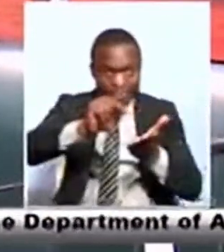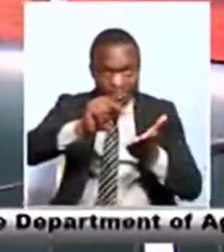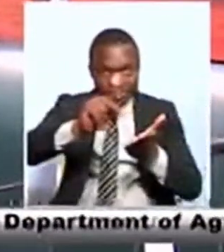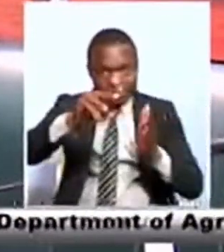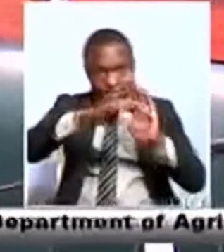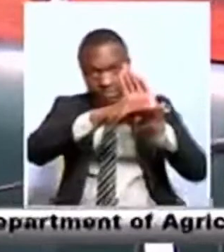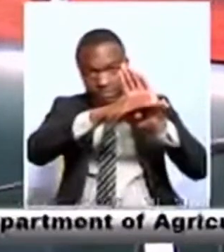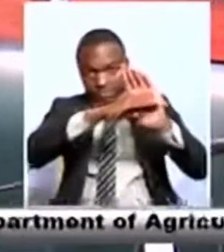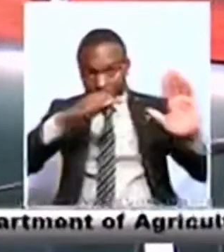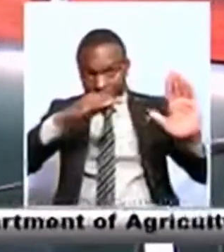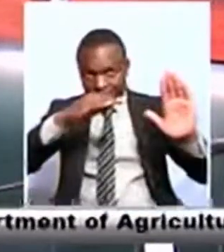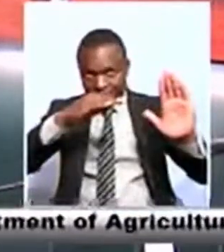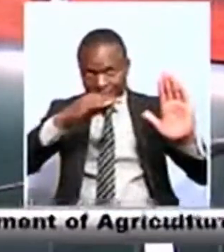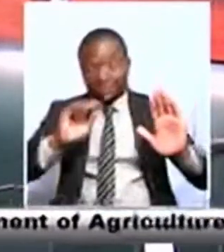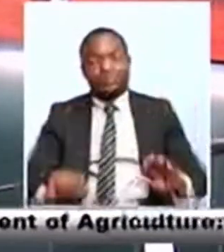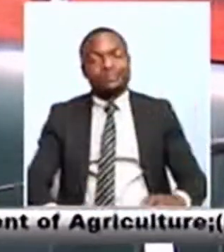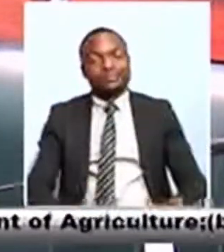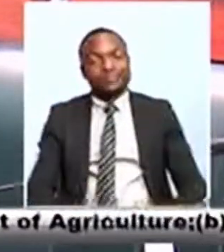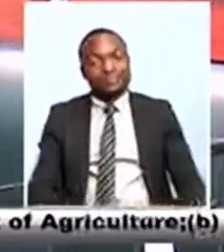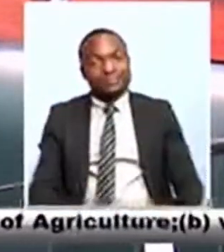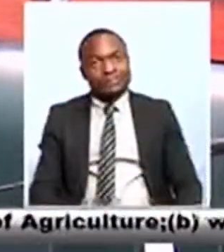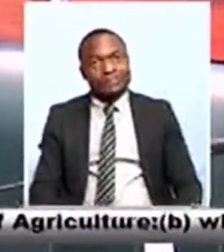half.